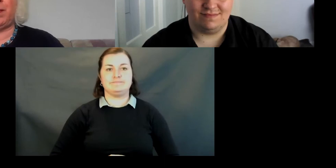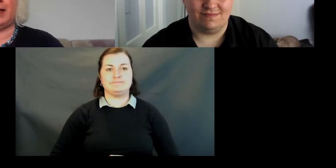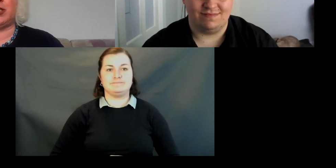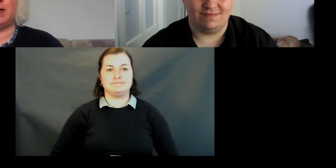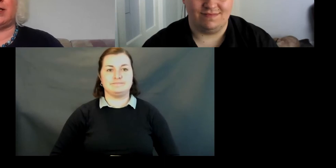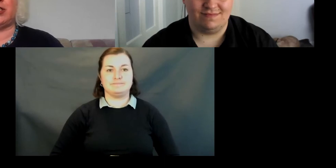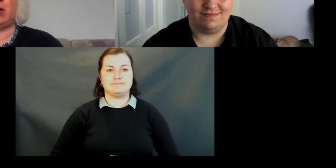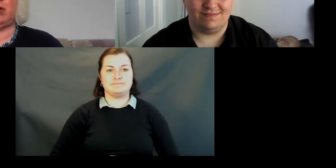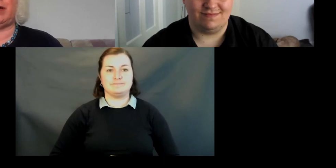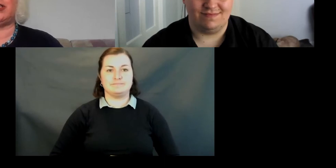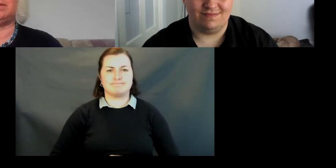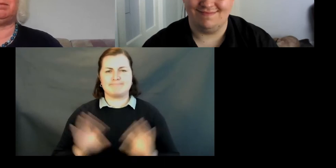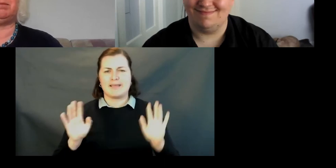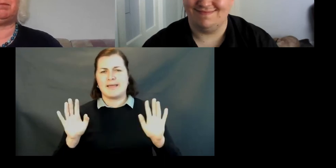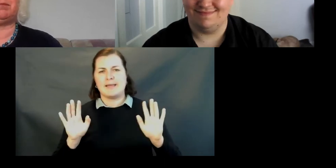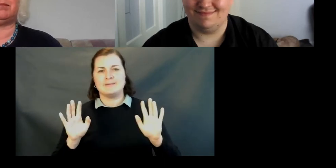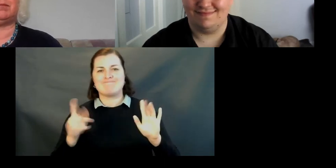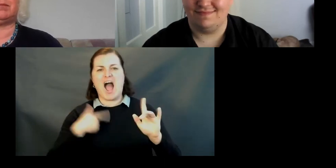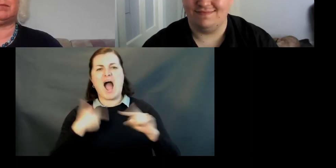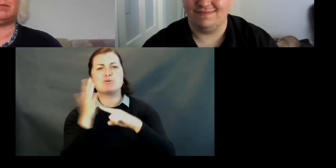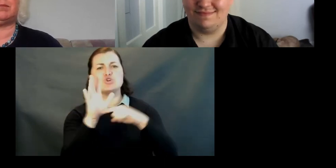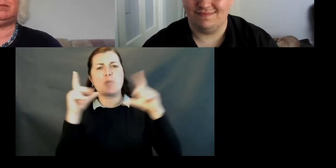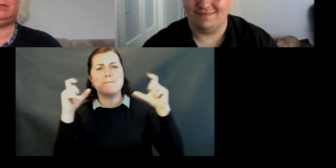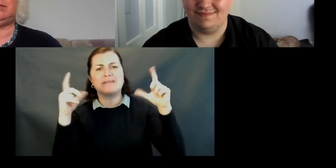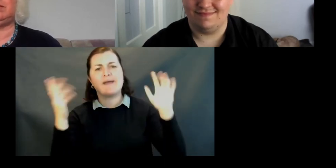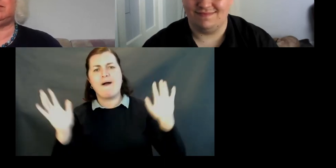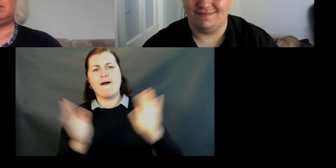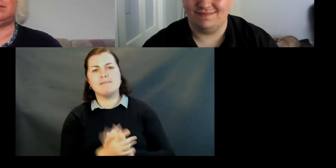let's show you a picture. Let's show you a picture.